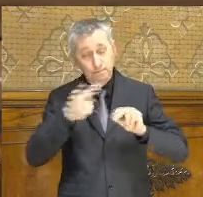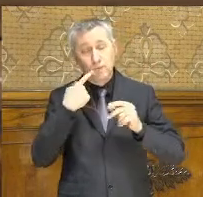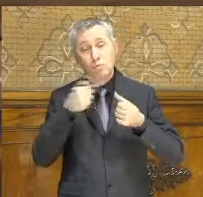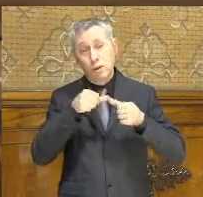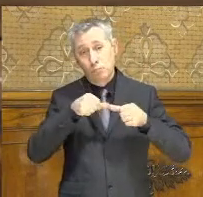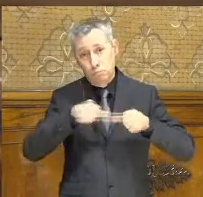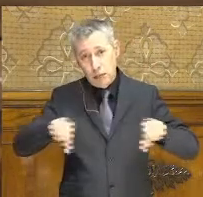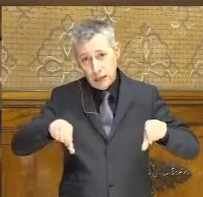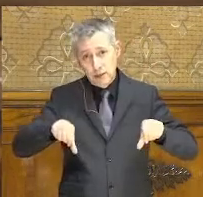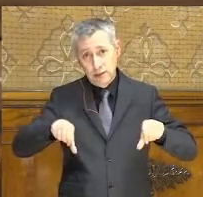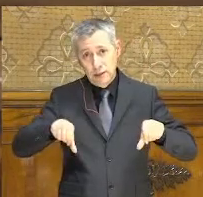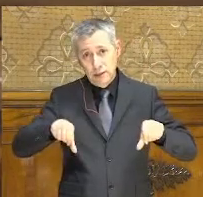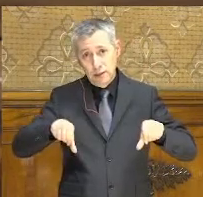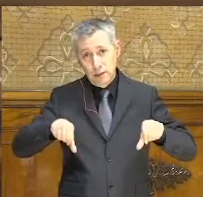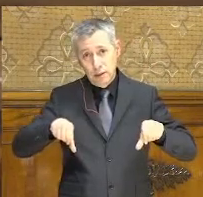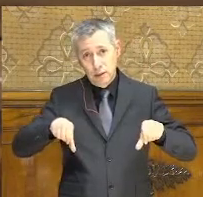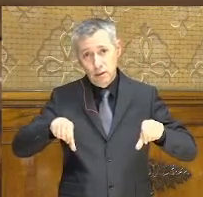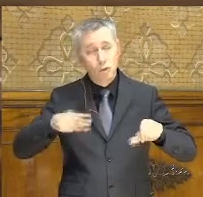our modern society.